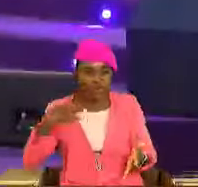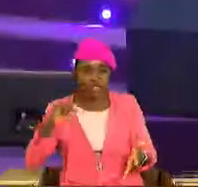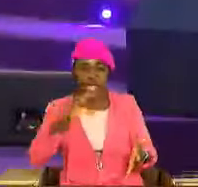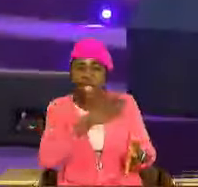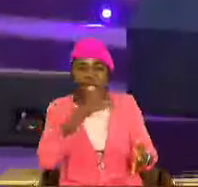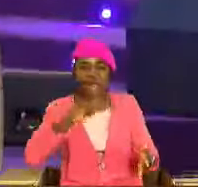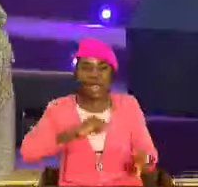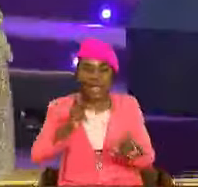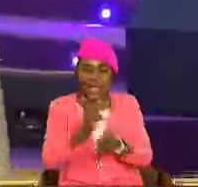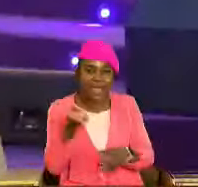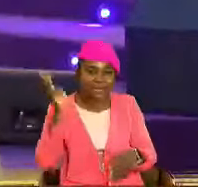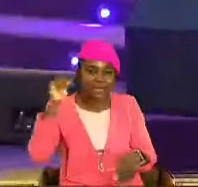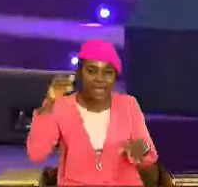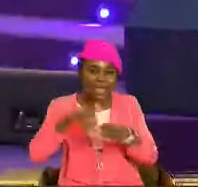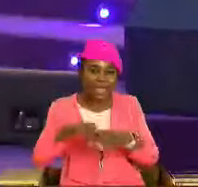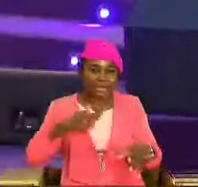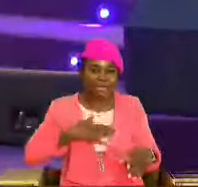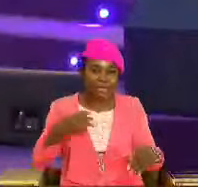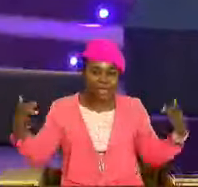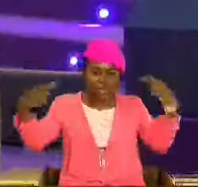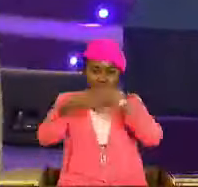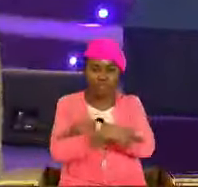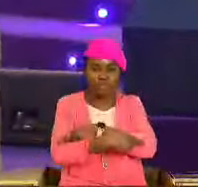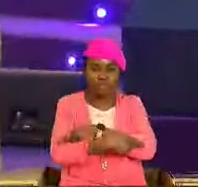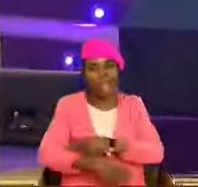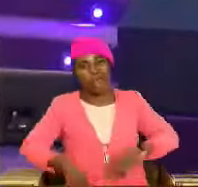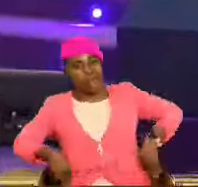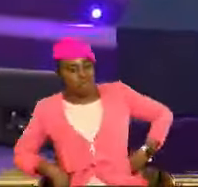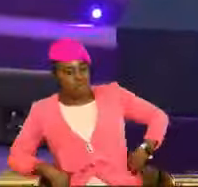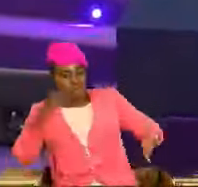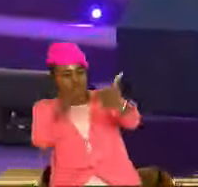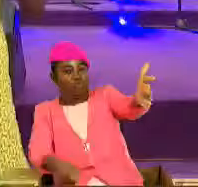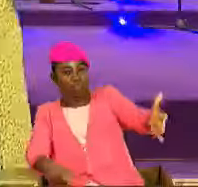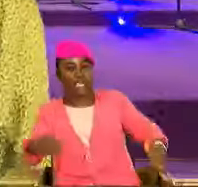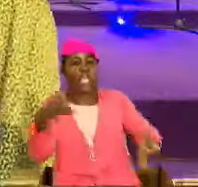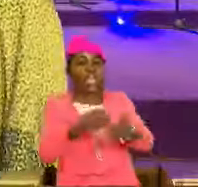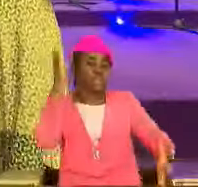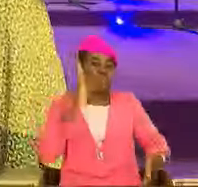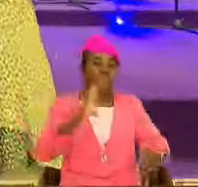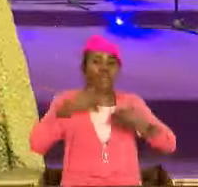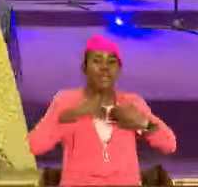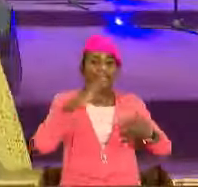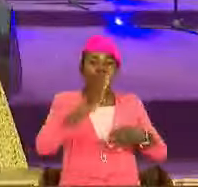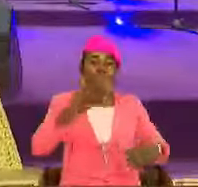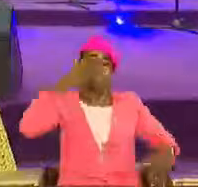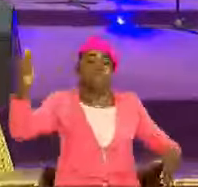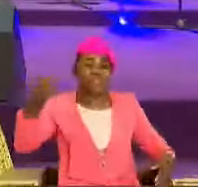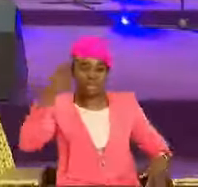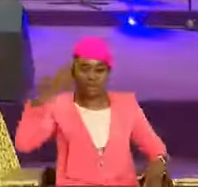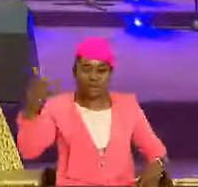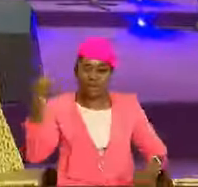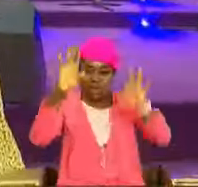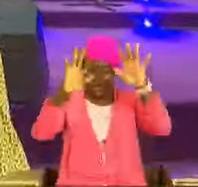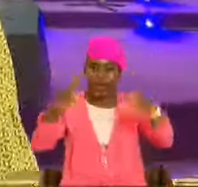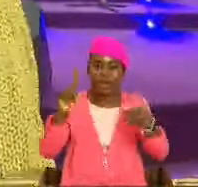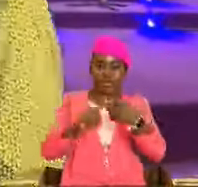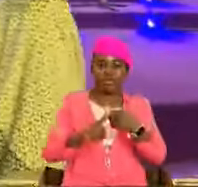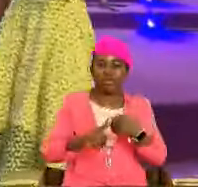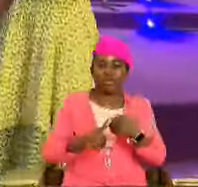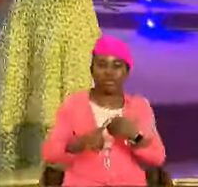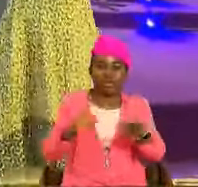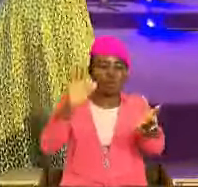you it would have been better for that rain to soak them than you putting it in your